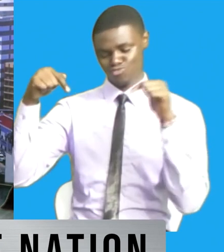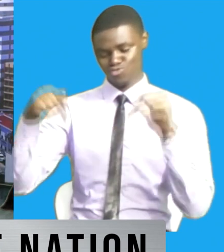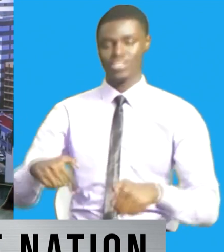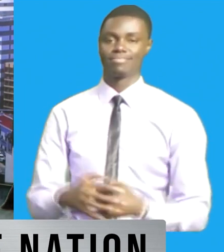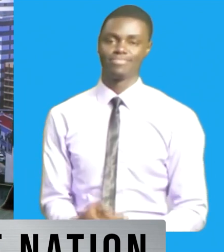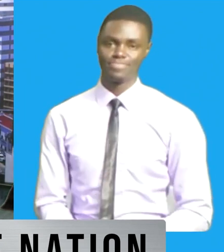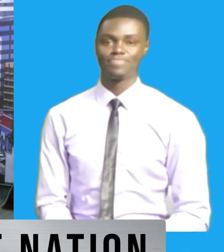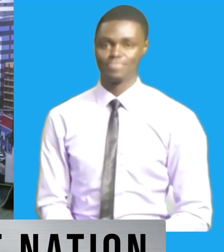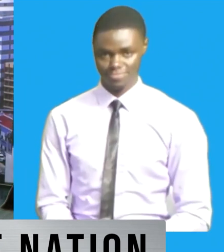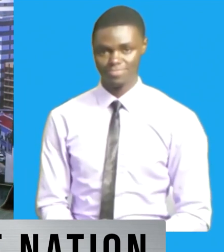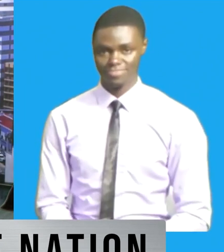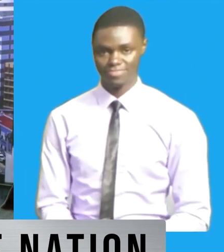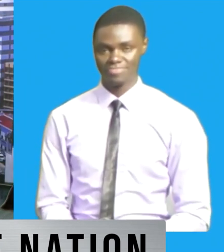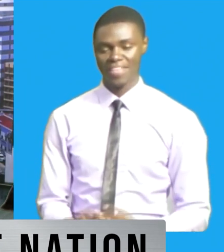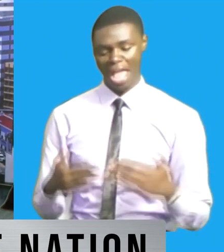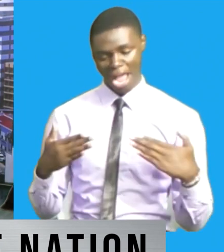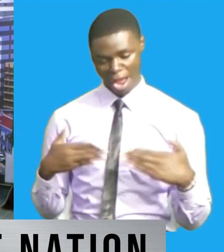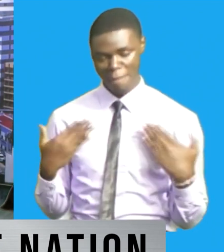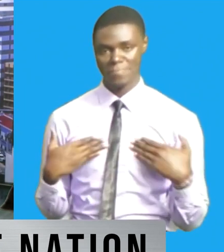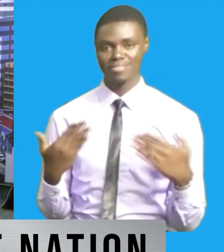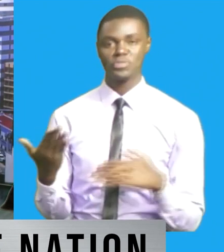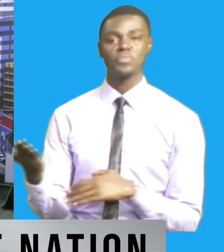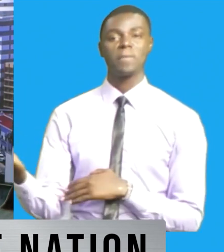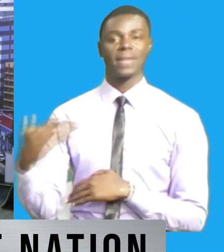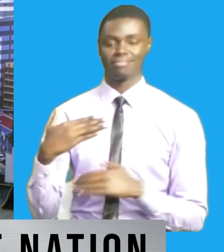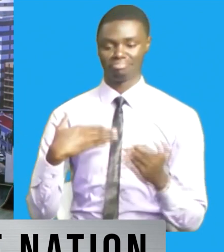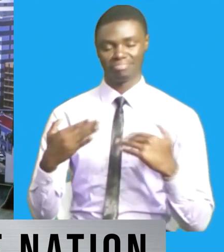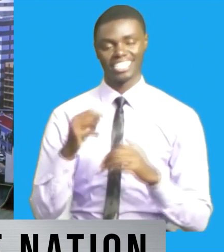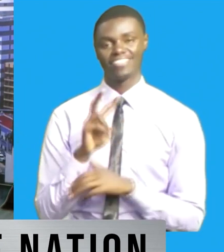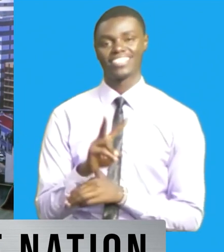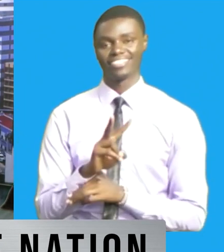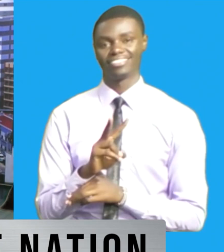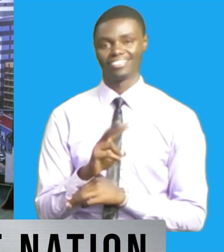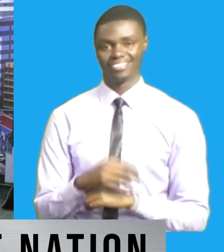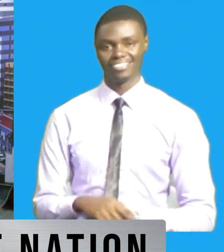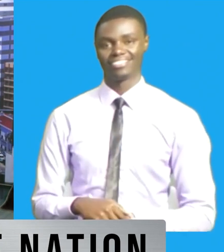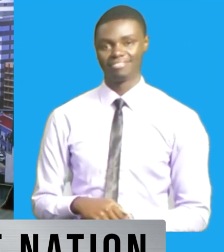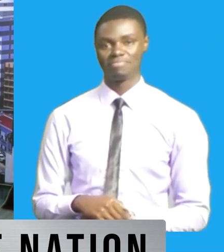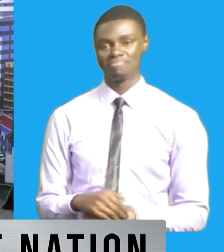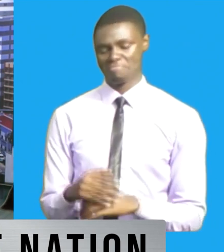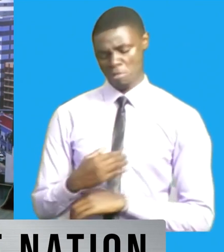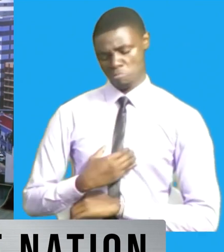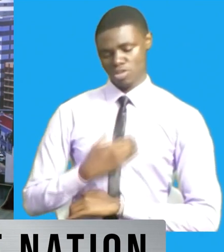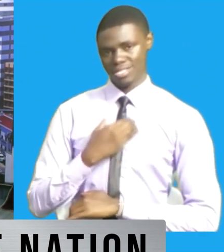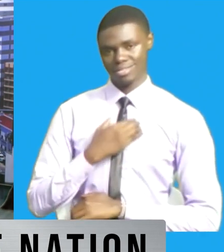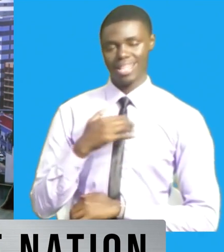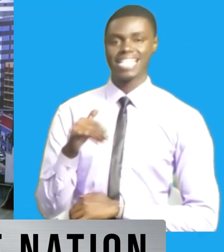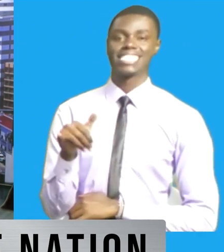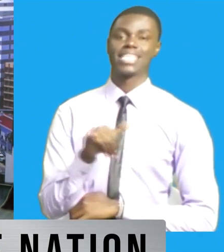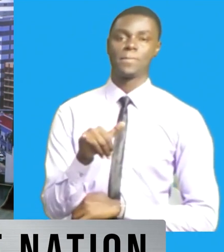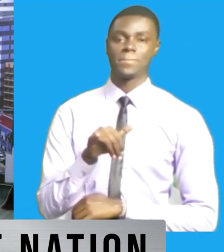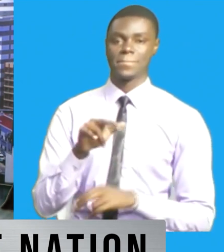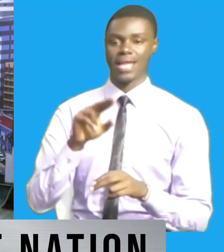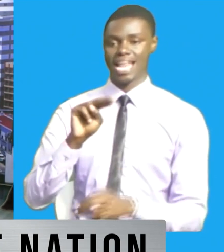Today. Glad to be back on Science TV. Na tuko na guest yule